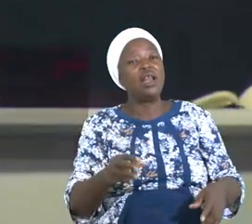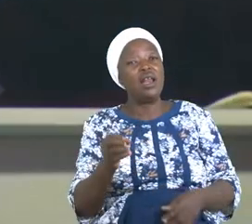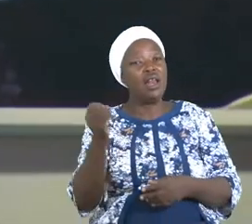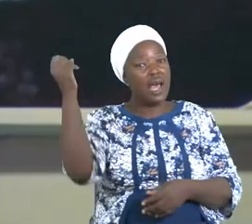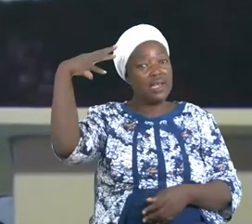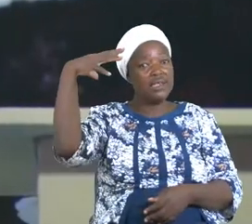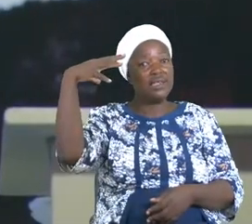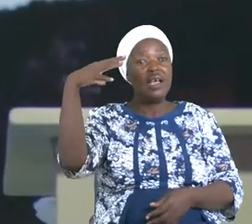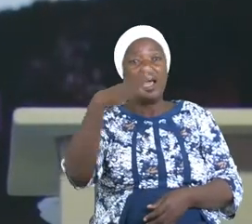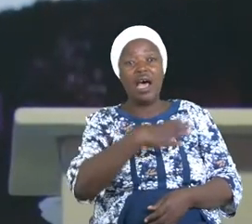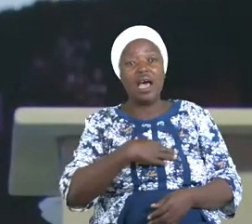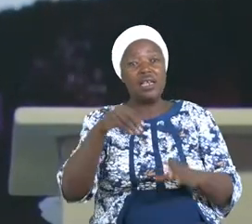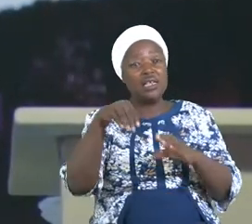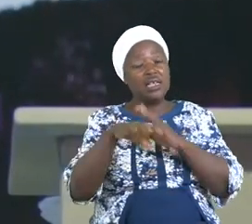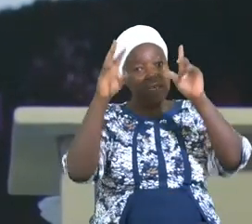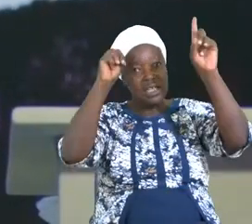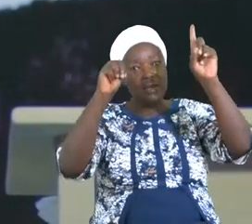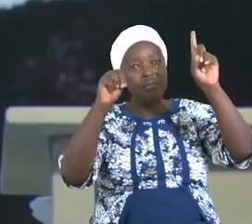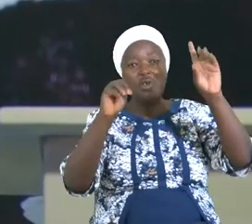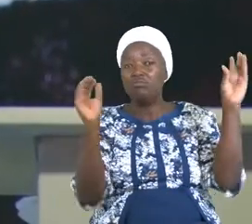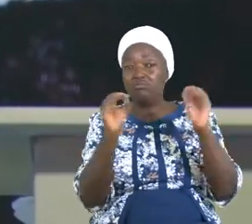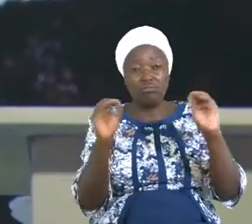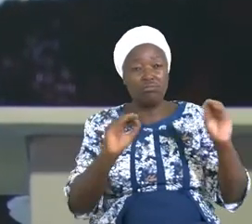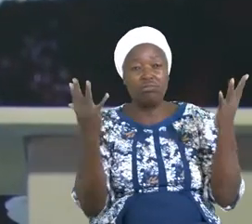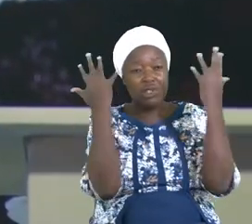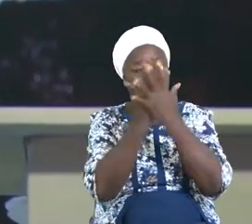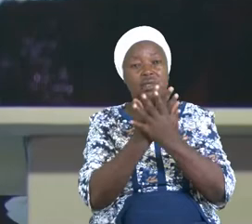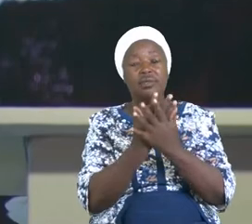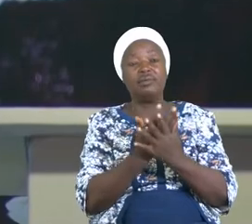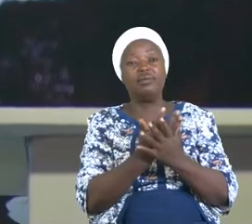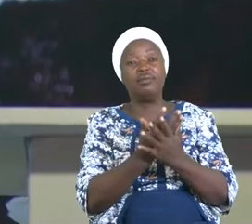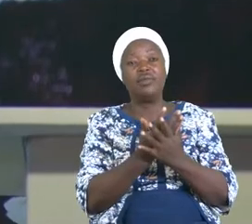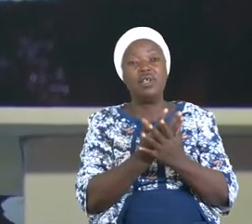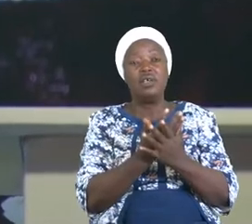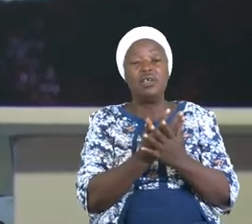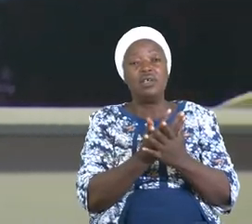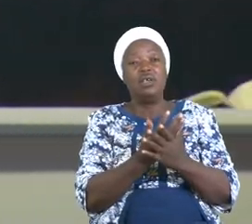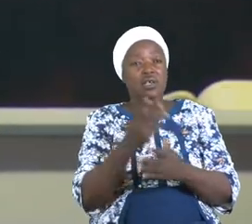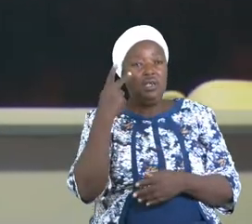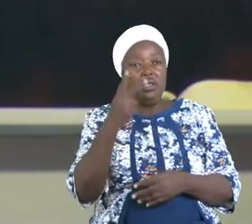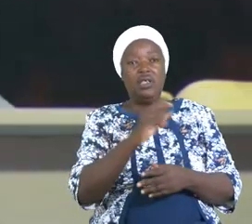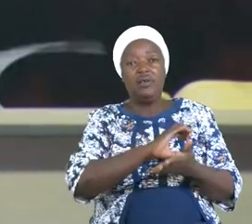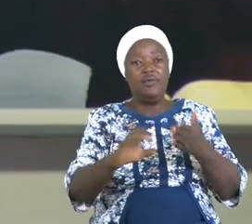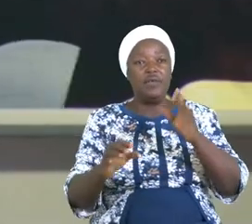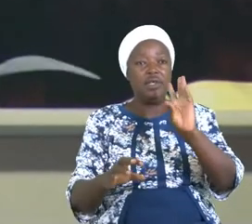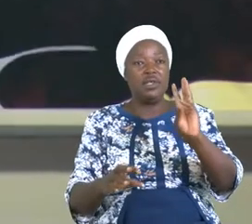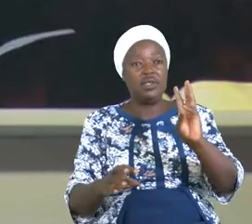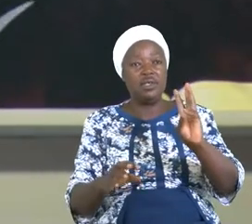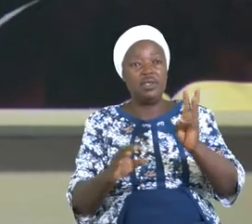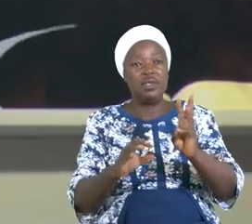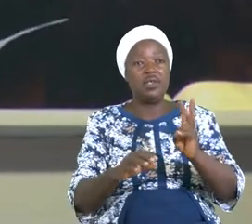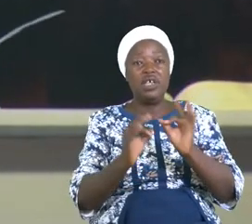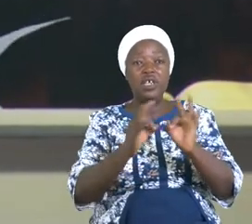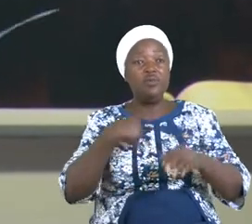in him is no darkness at all. Look at verse 6. Verse 6 says, if we